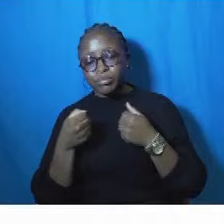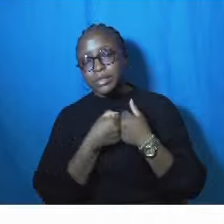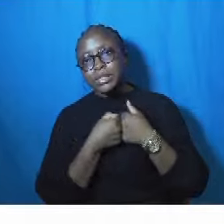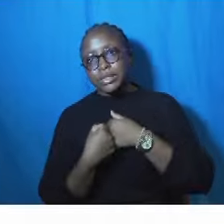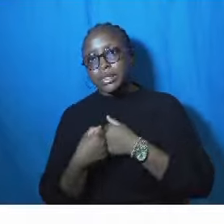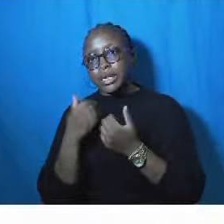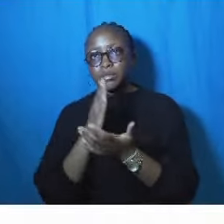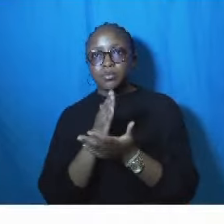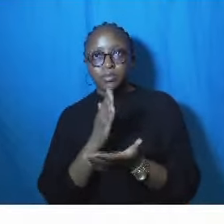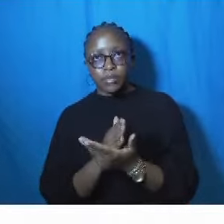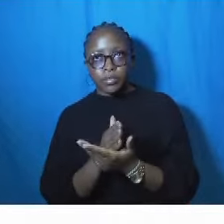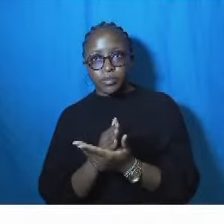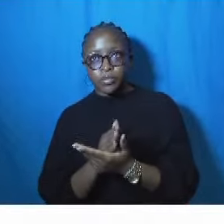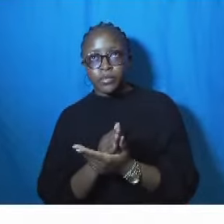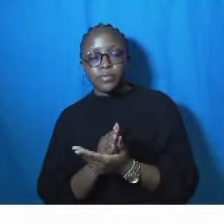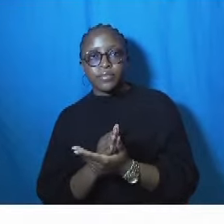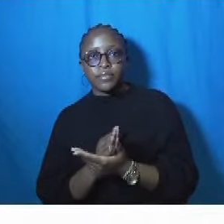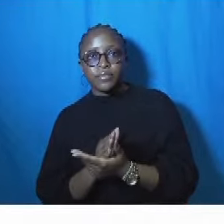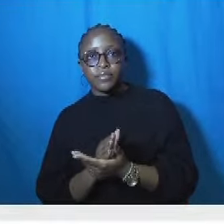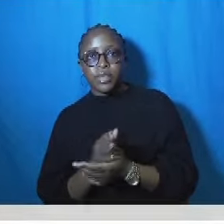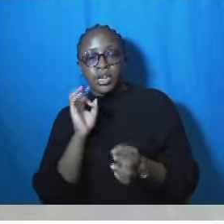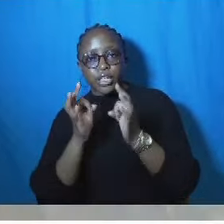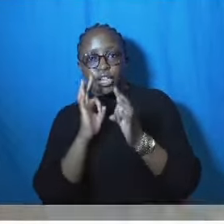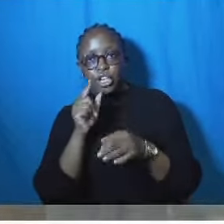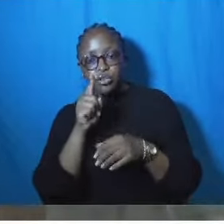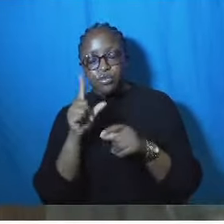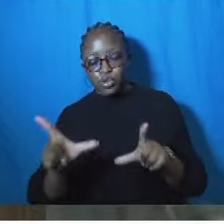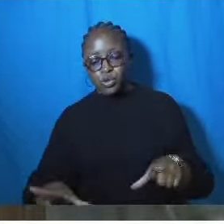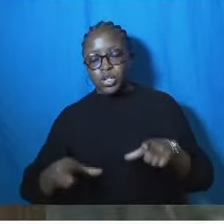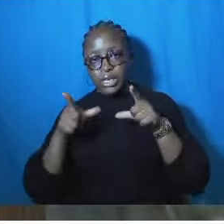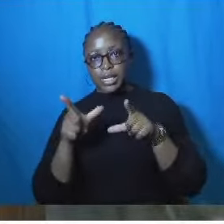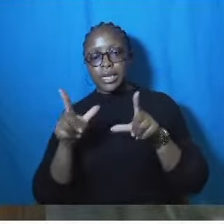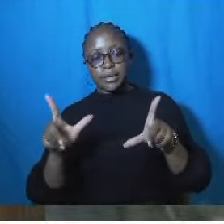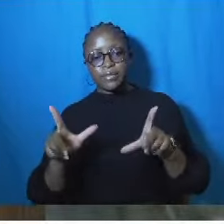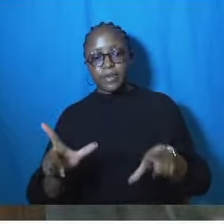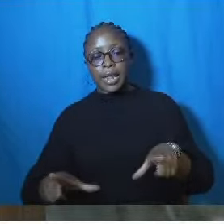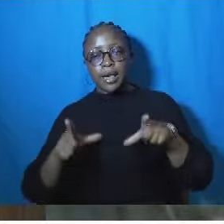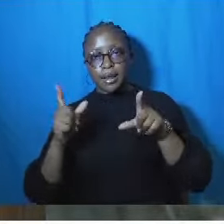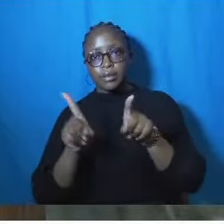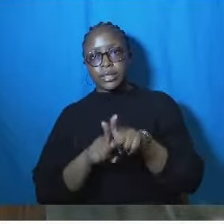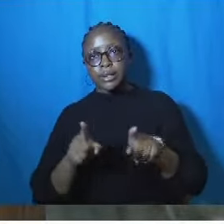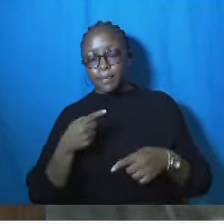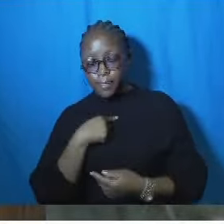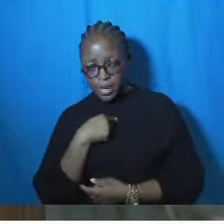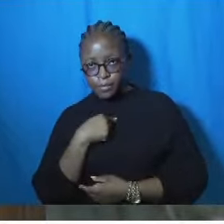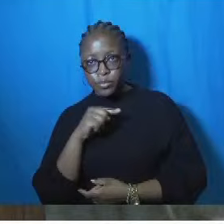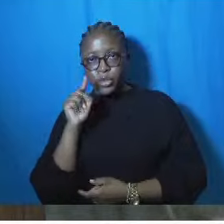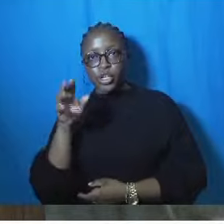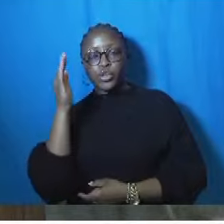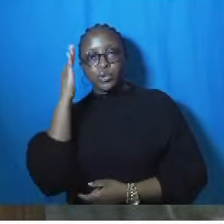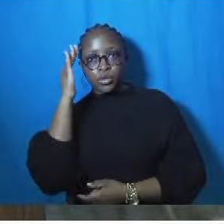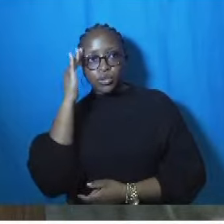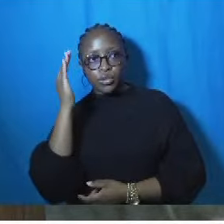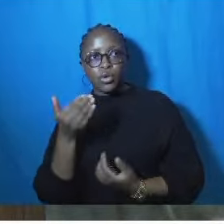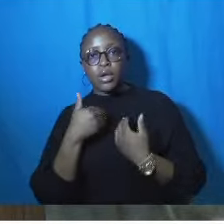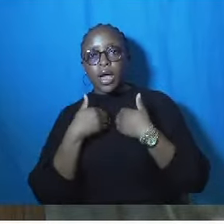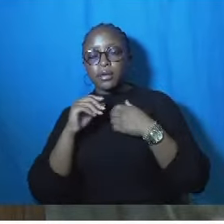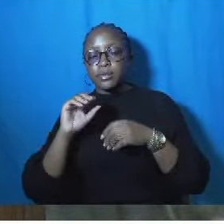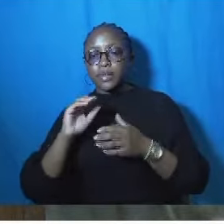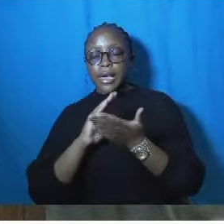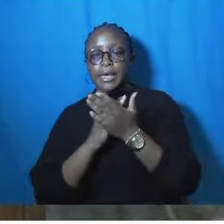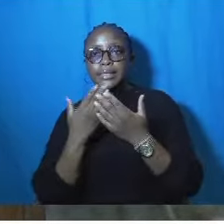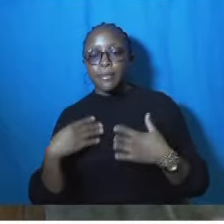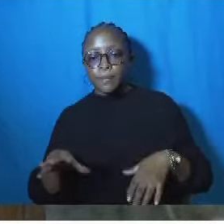for as long as I have, you'll discover that. There are people who really are a lord to walk along